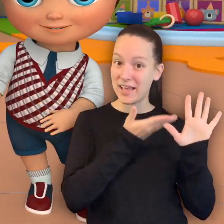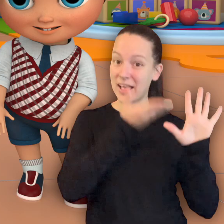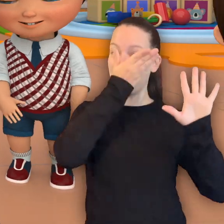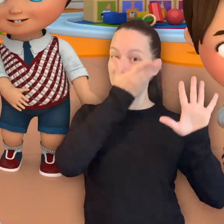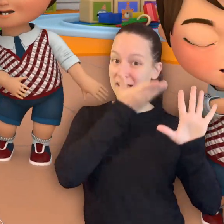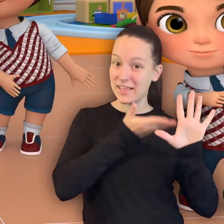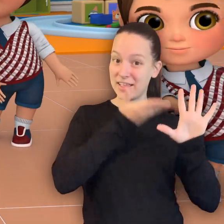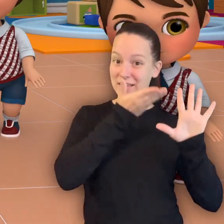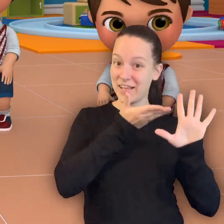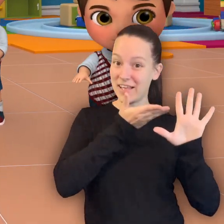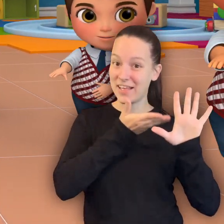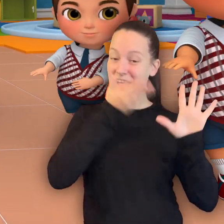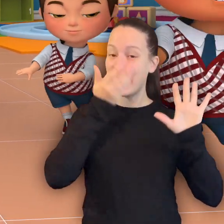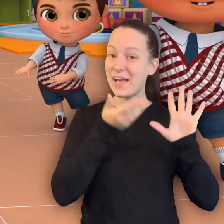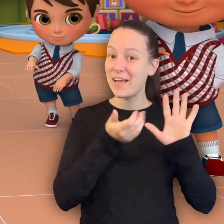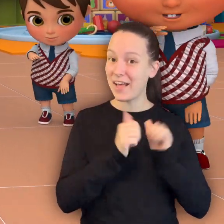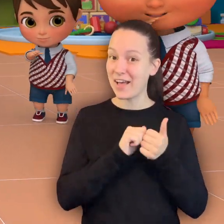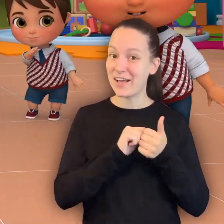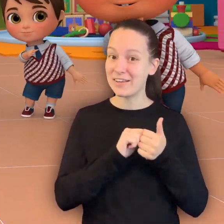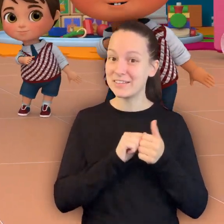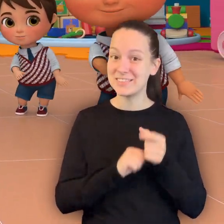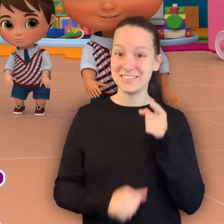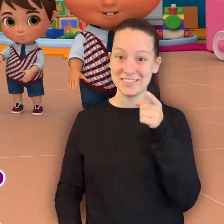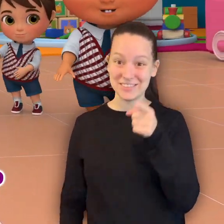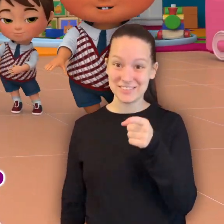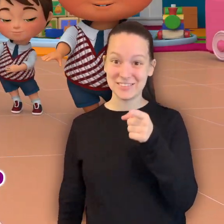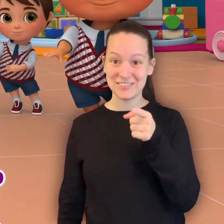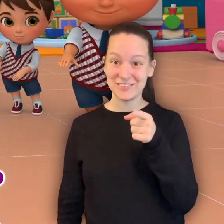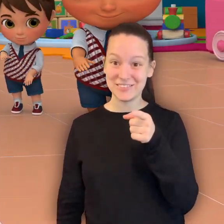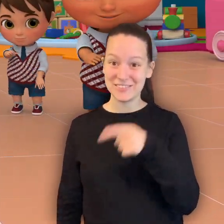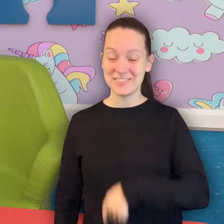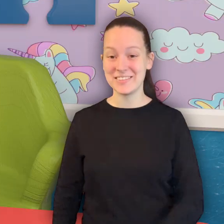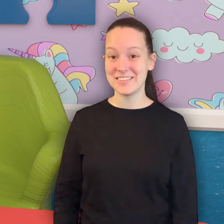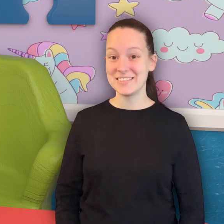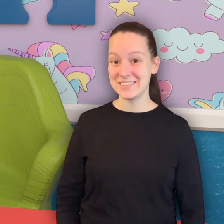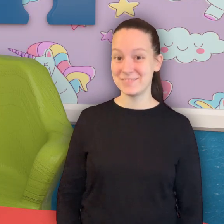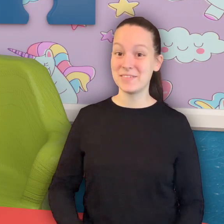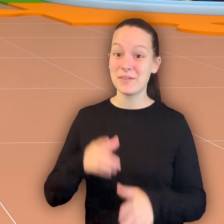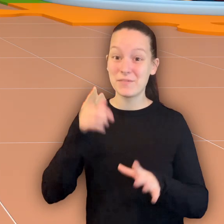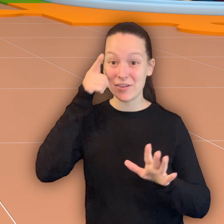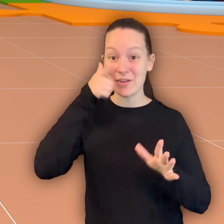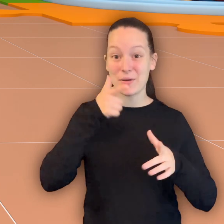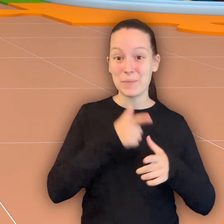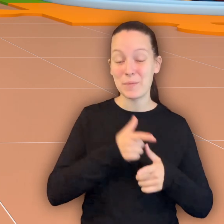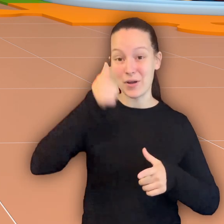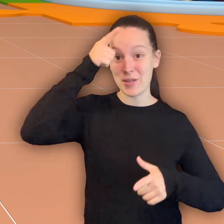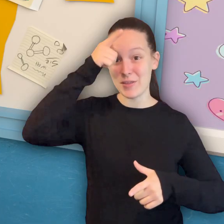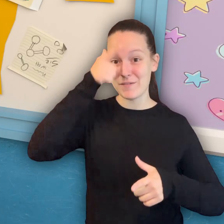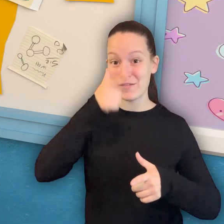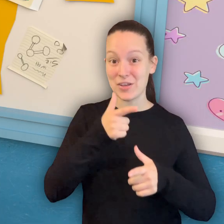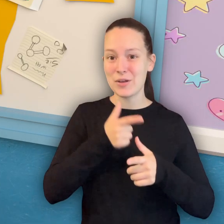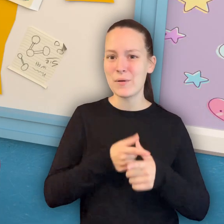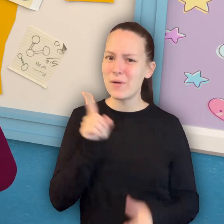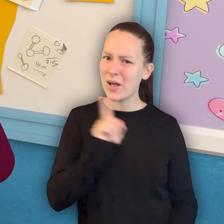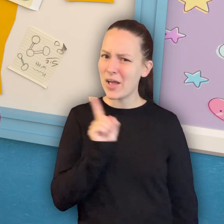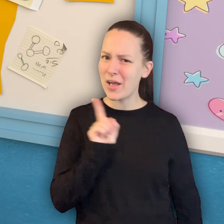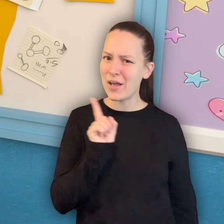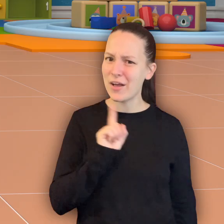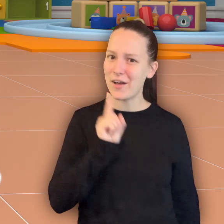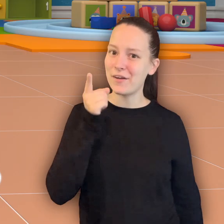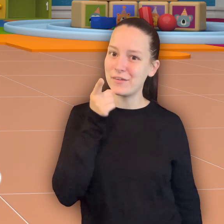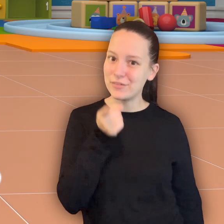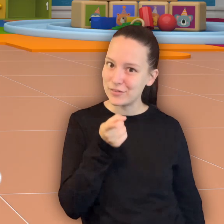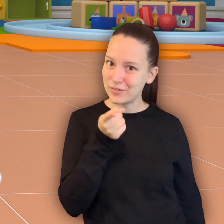Here I am, here I am, how do you do? Brother finger, brother finger,